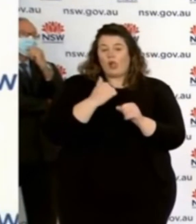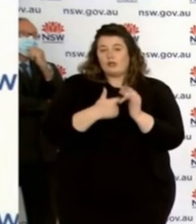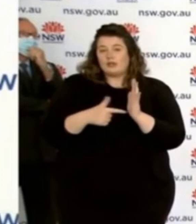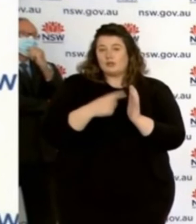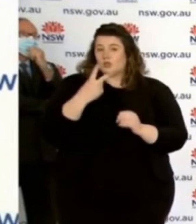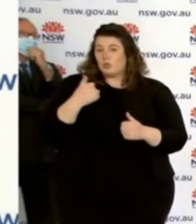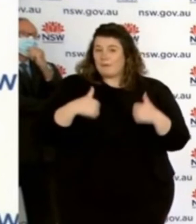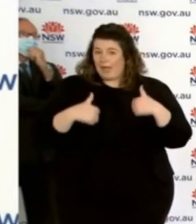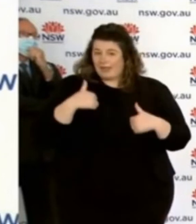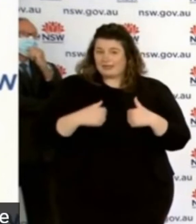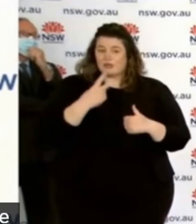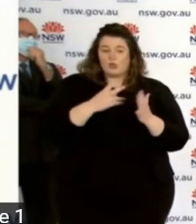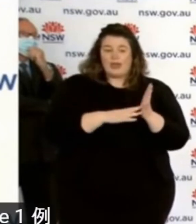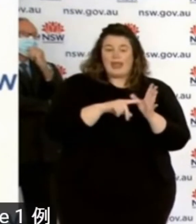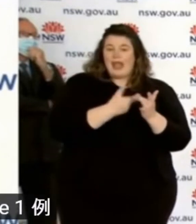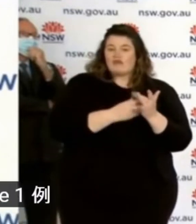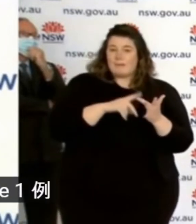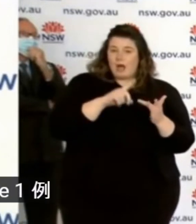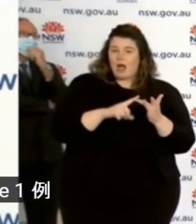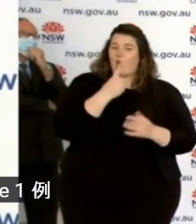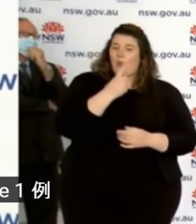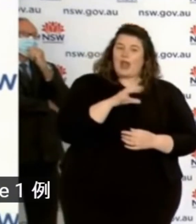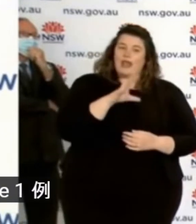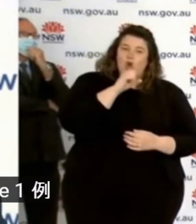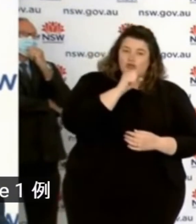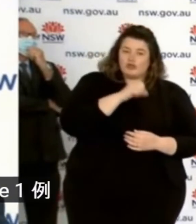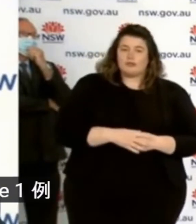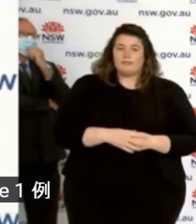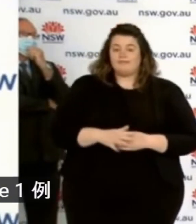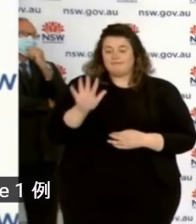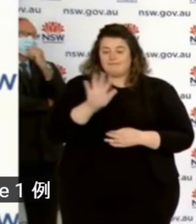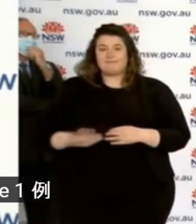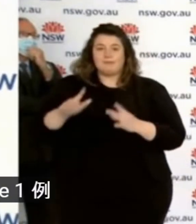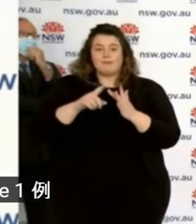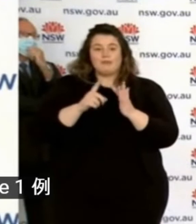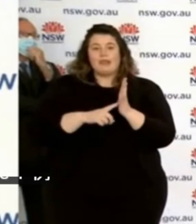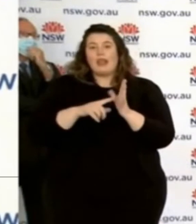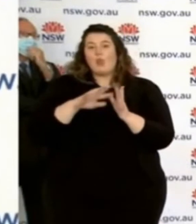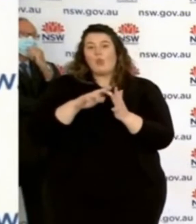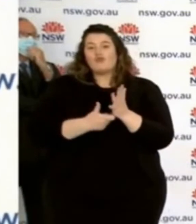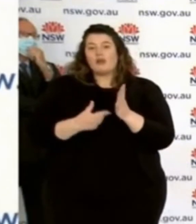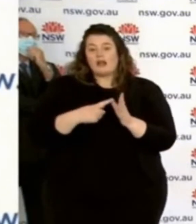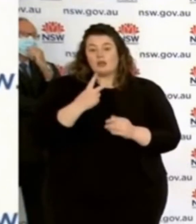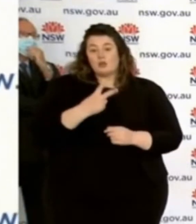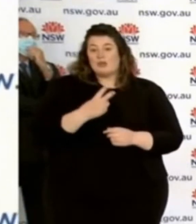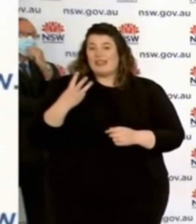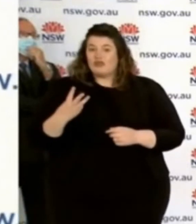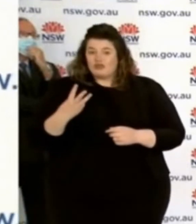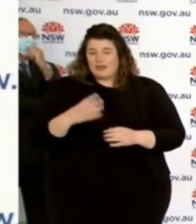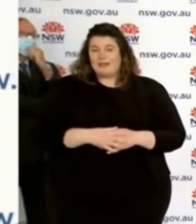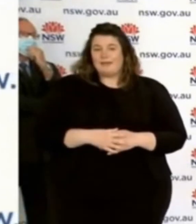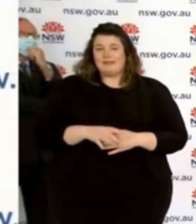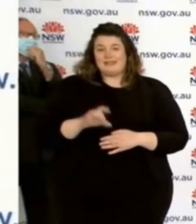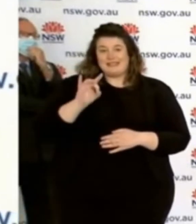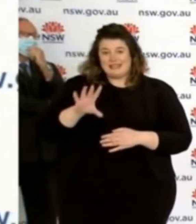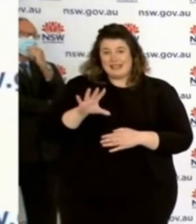2 in Bathurst, 2 in Narromine and 1 in Orange. In the Illawarra, Shoalhaven region, 23 cases.